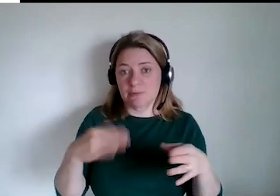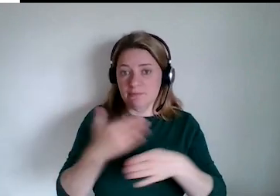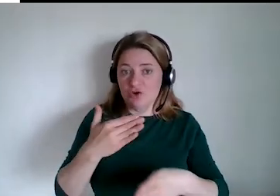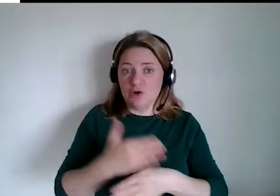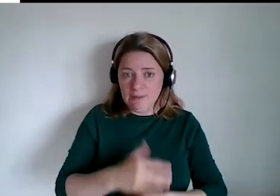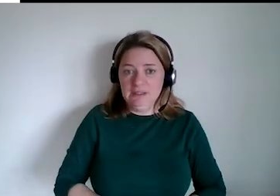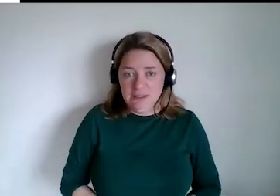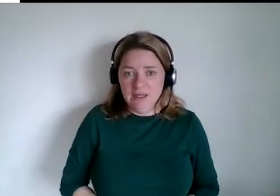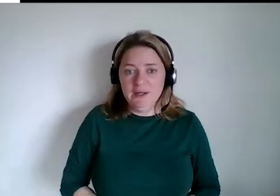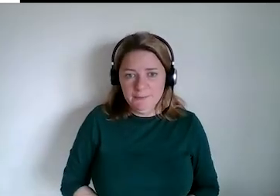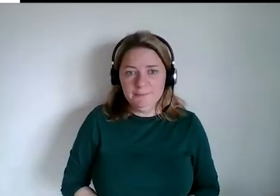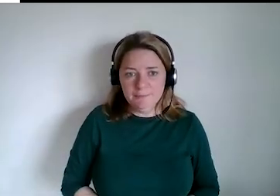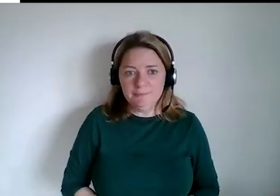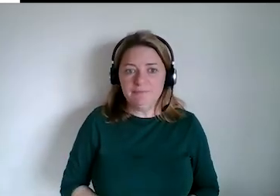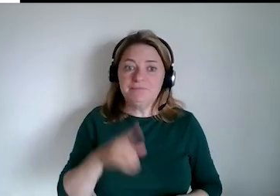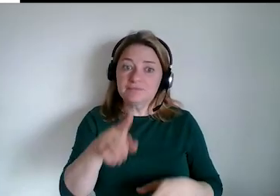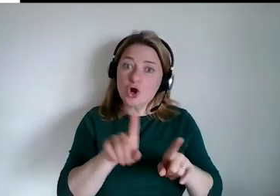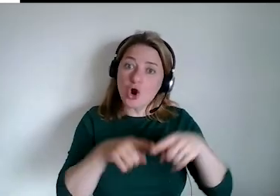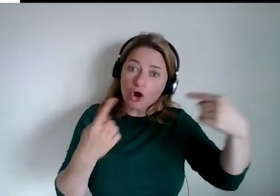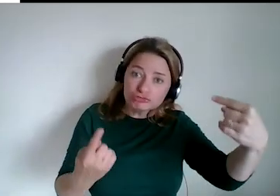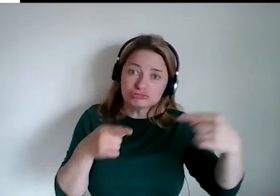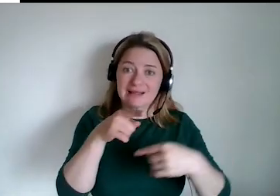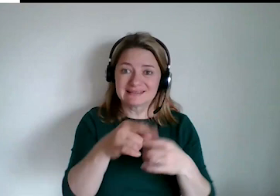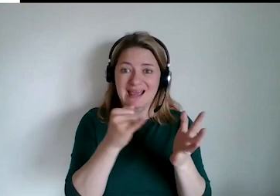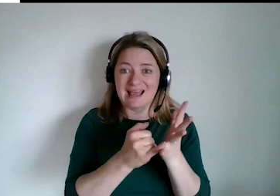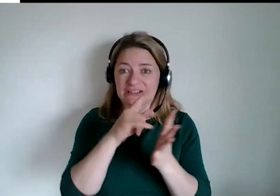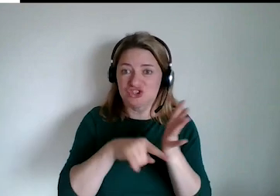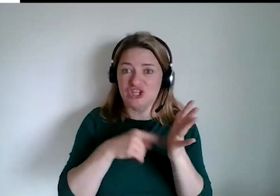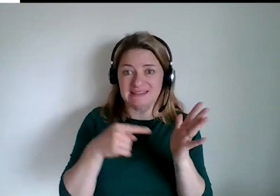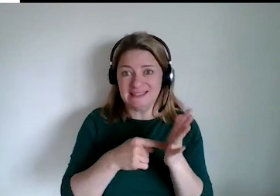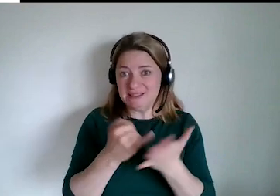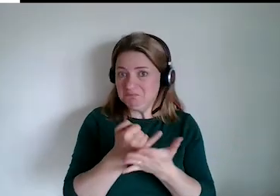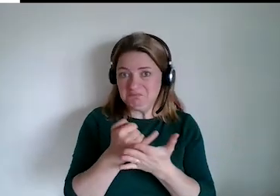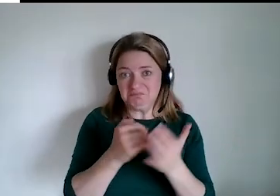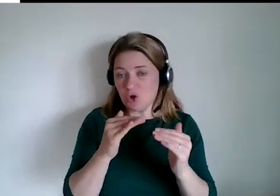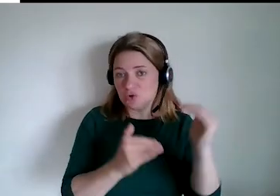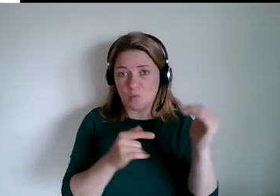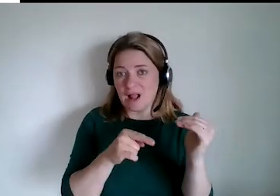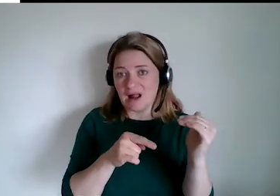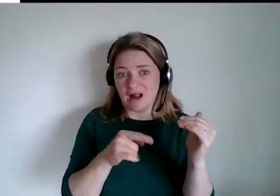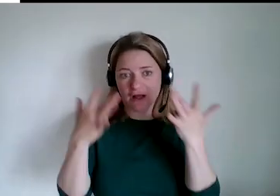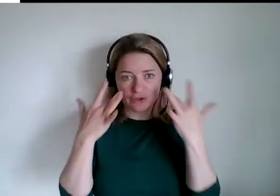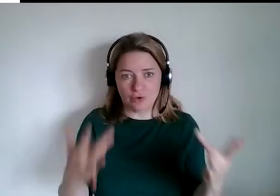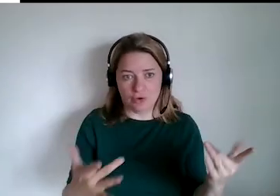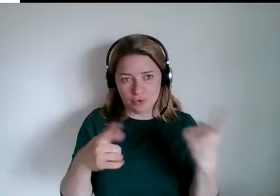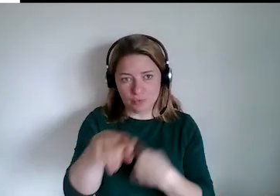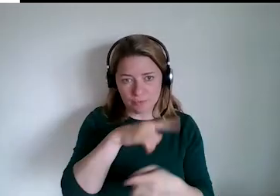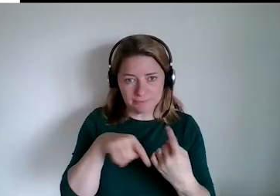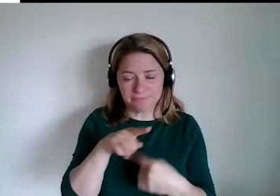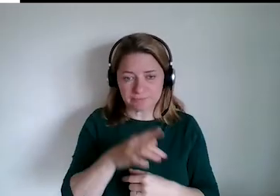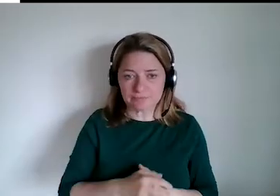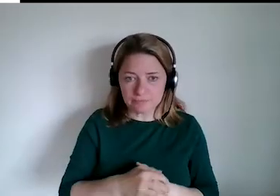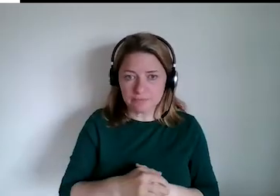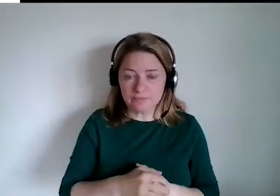performance. In contrast, the SJT didn't work quite as well. So that's the standardized correlation coefficient